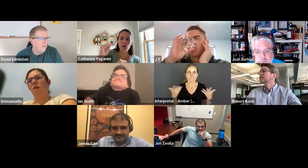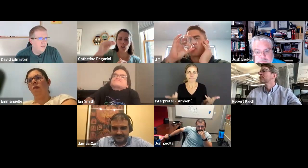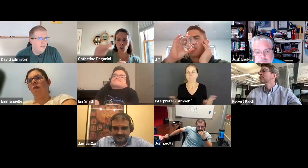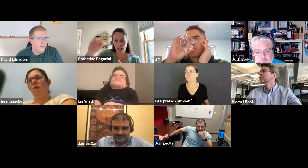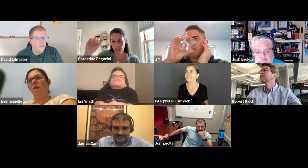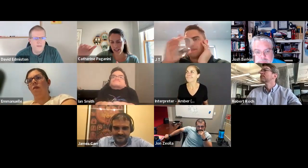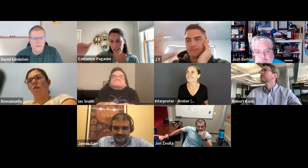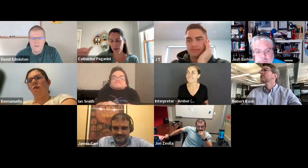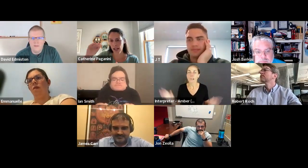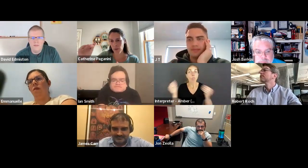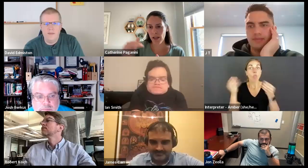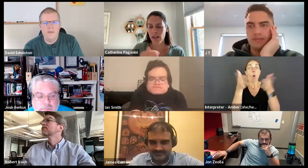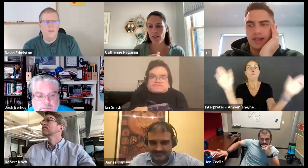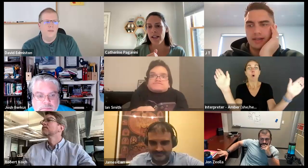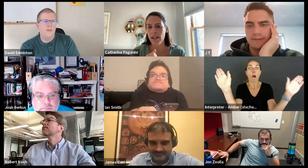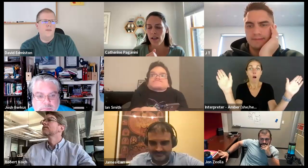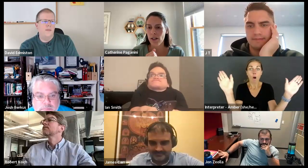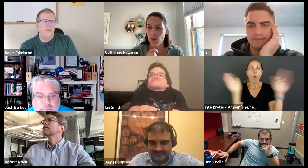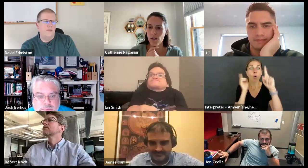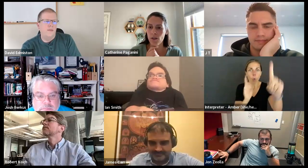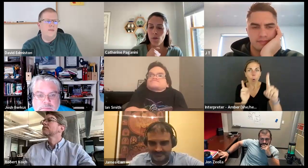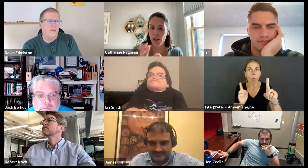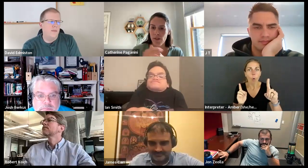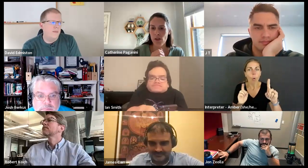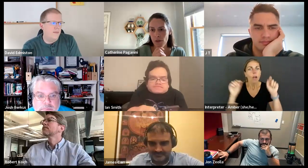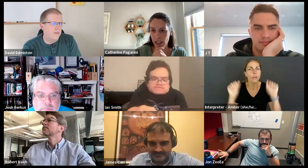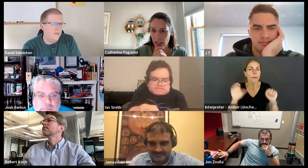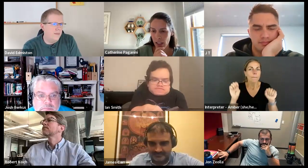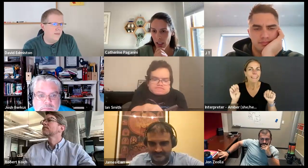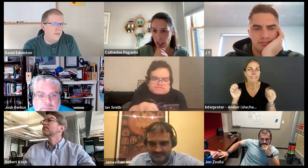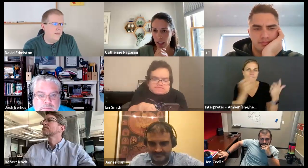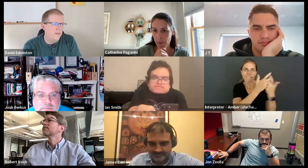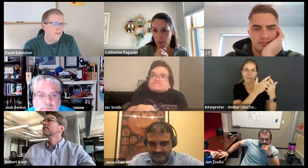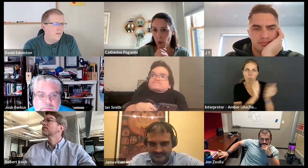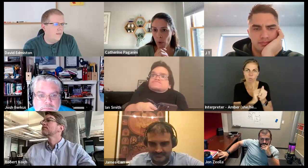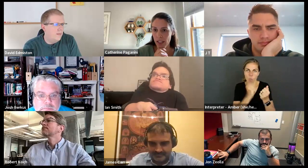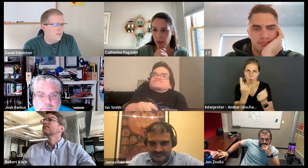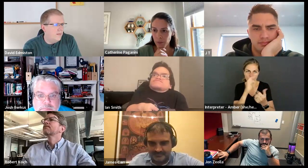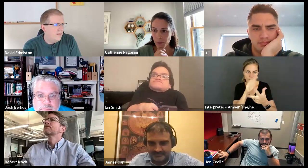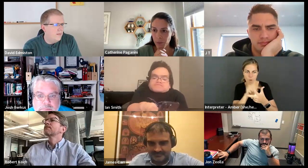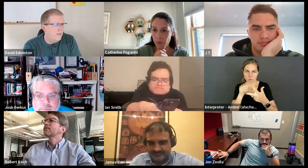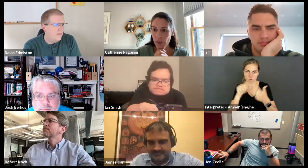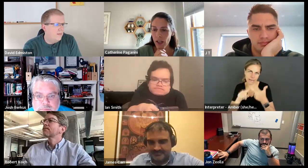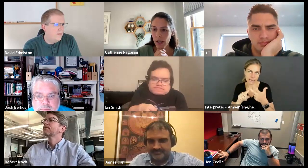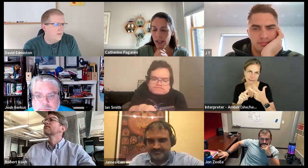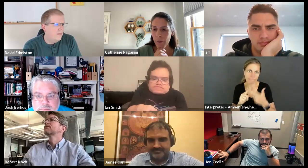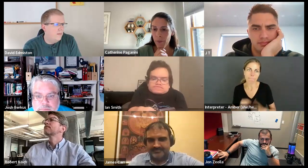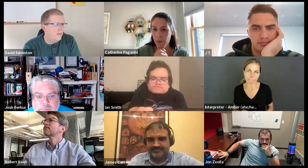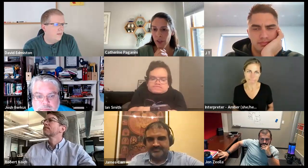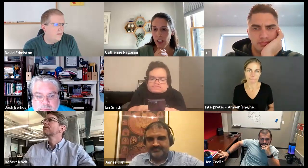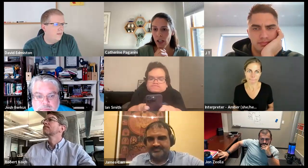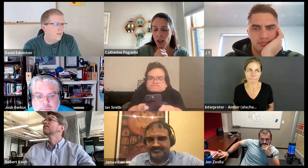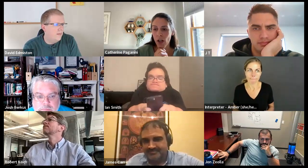the overall goal is like can be defined under one of those three points here.